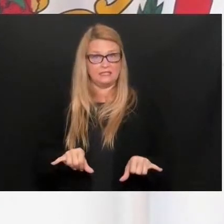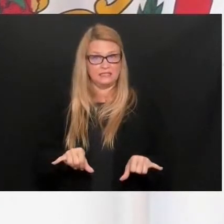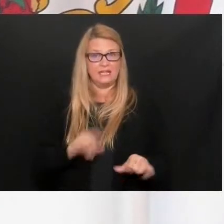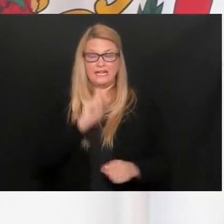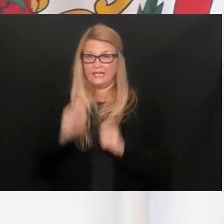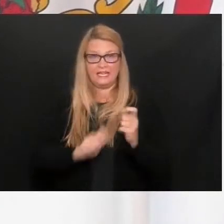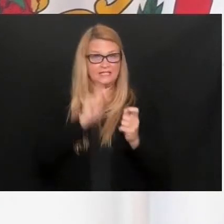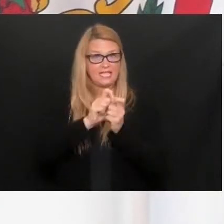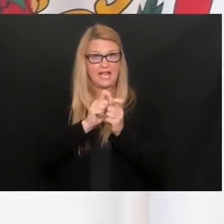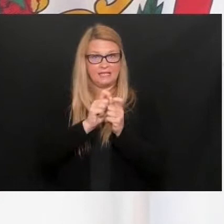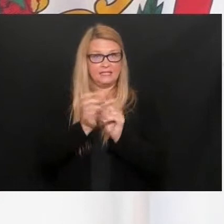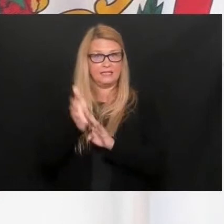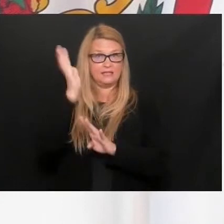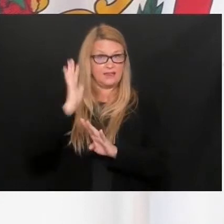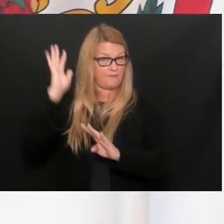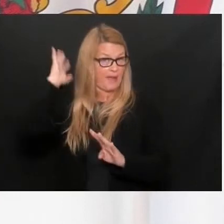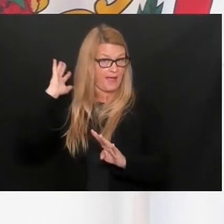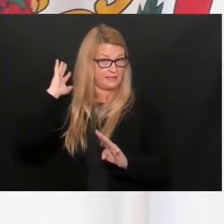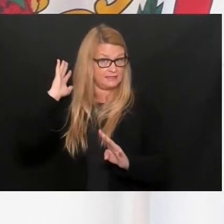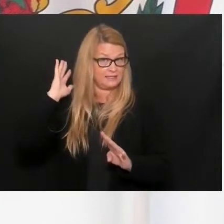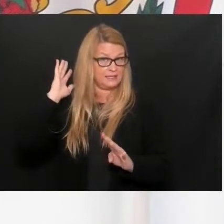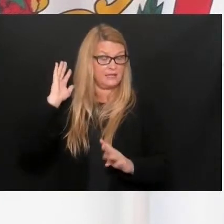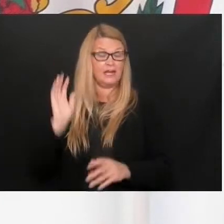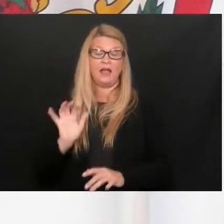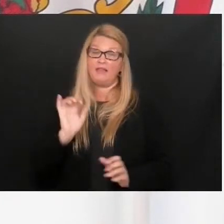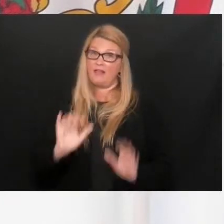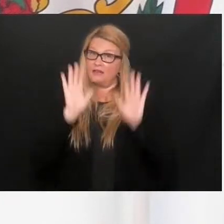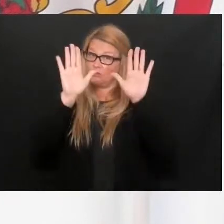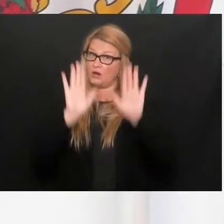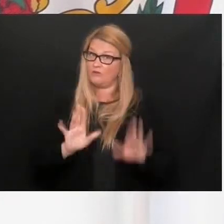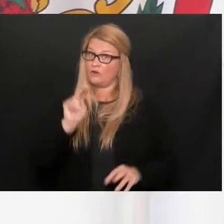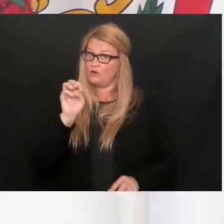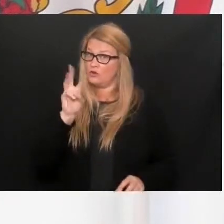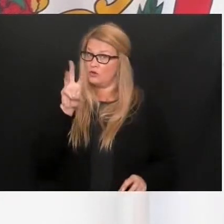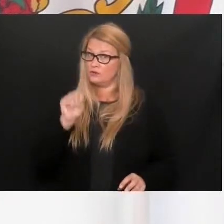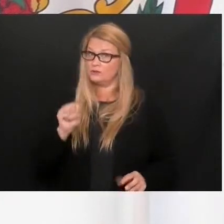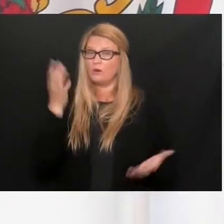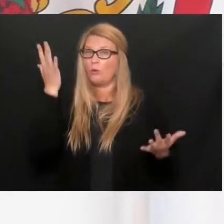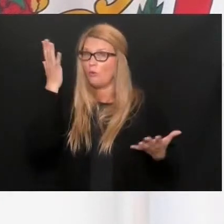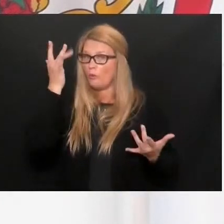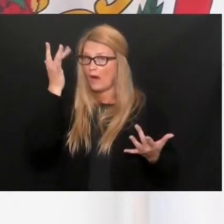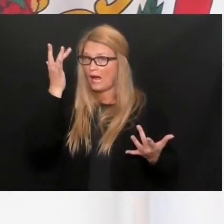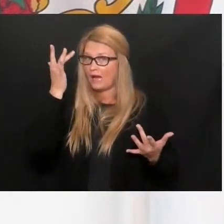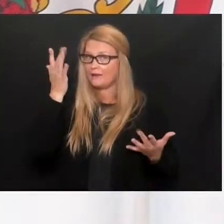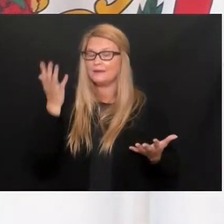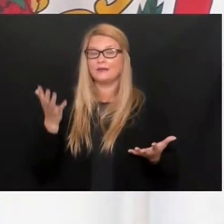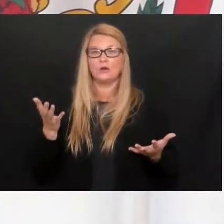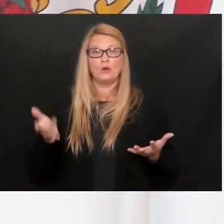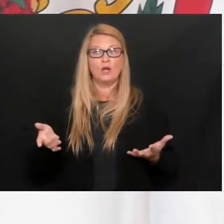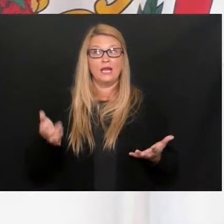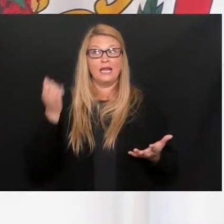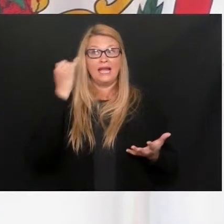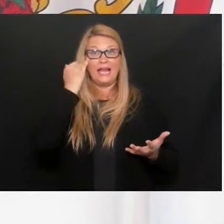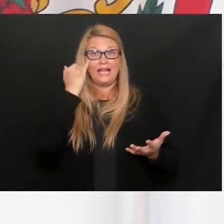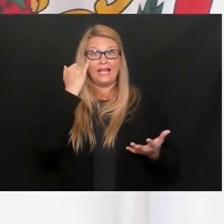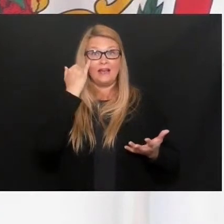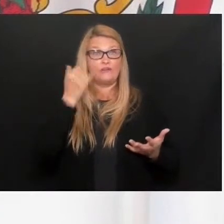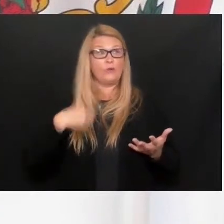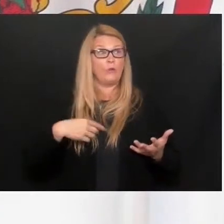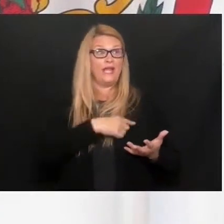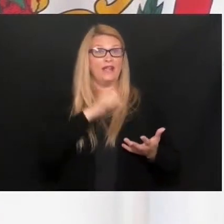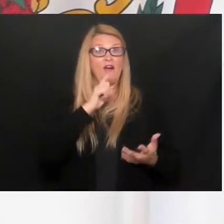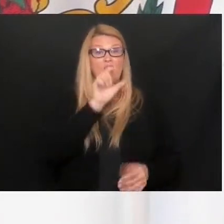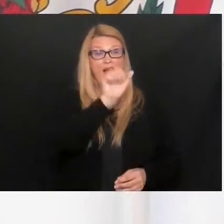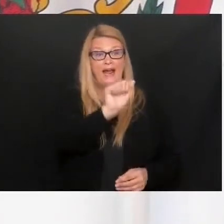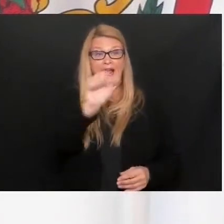has been in the past. And that's terrific news because for all practical purposes, we're AA stable.